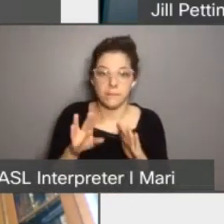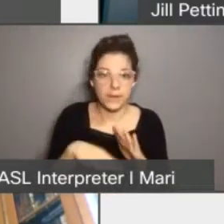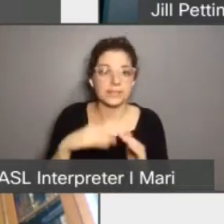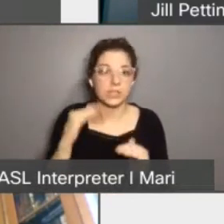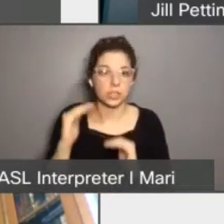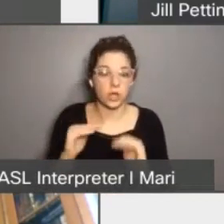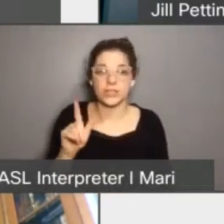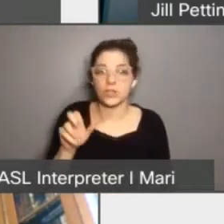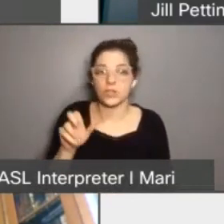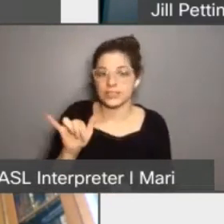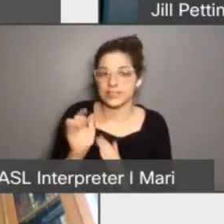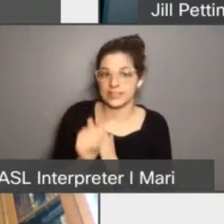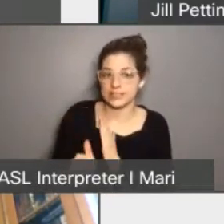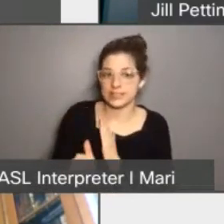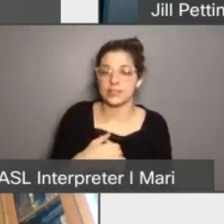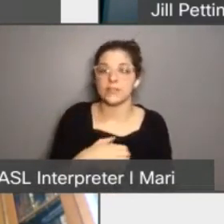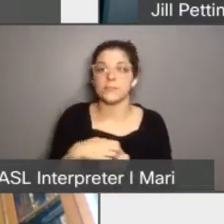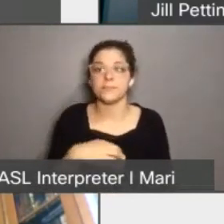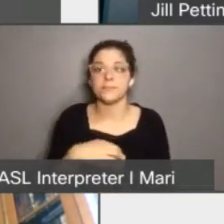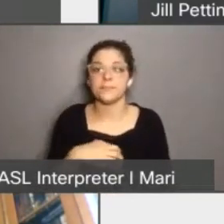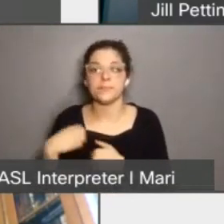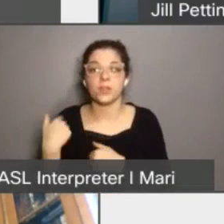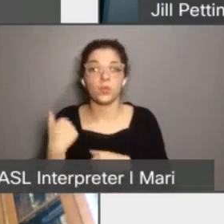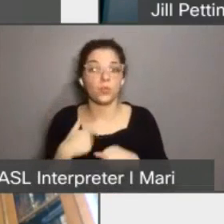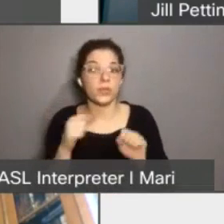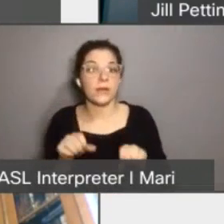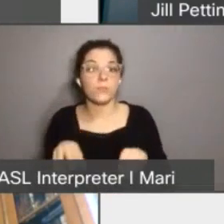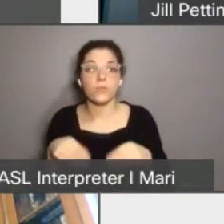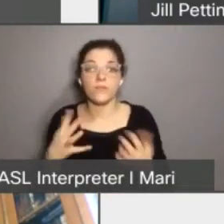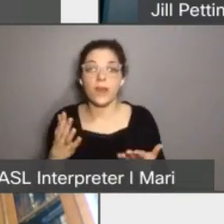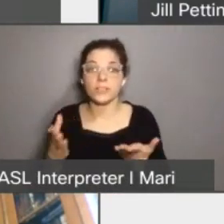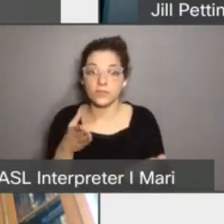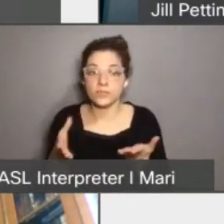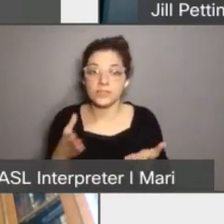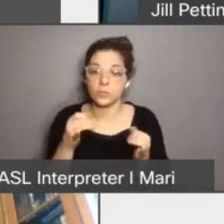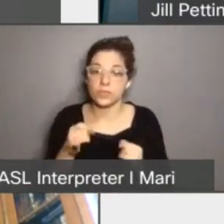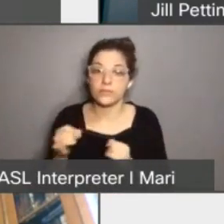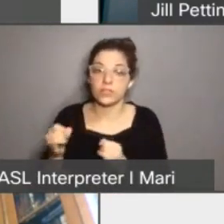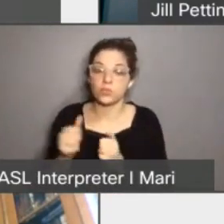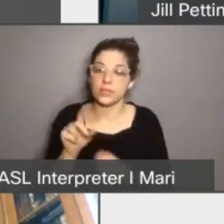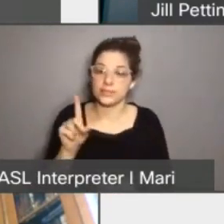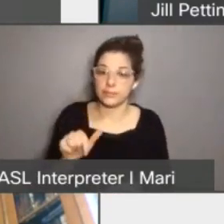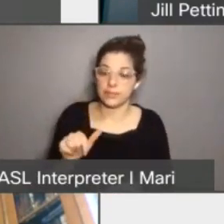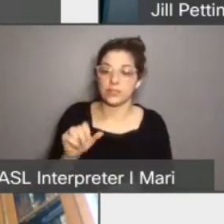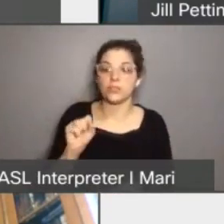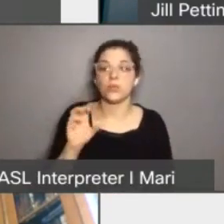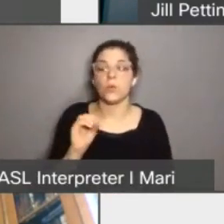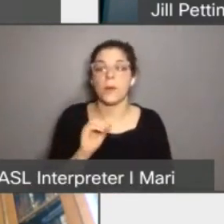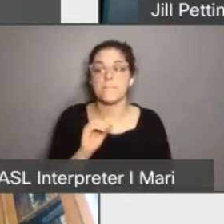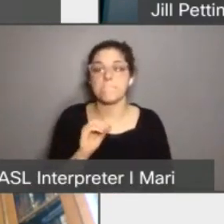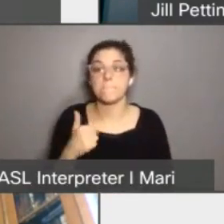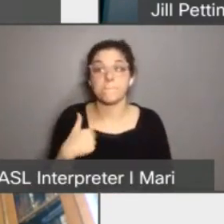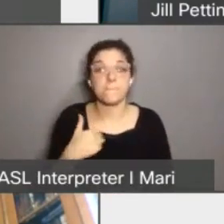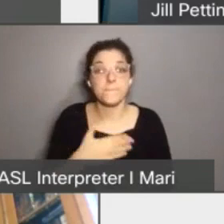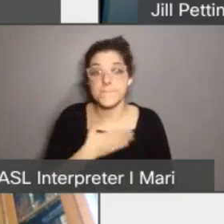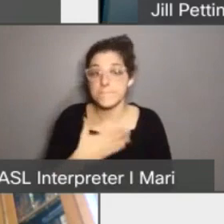literacy skills. And we can provide those services to individuals with disabilities. So, I would be